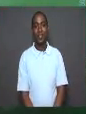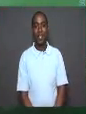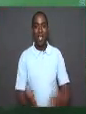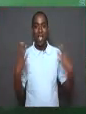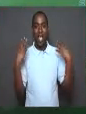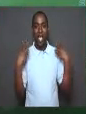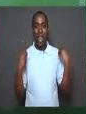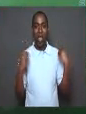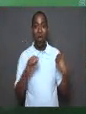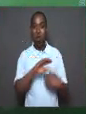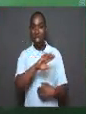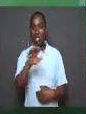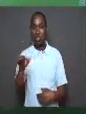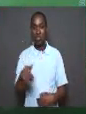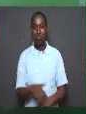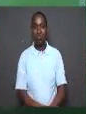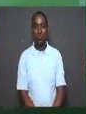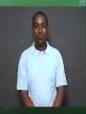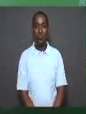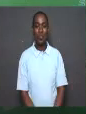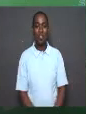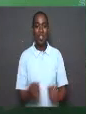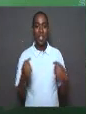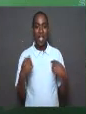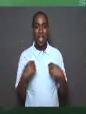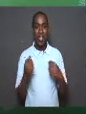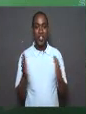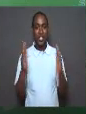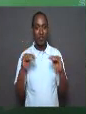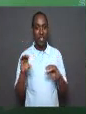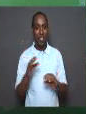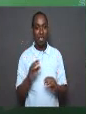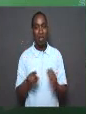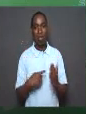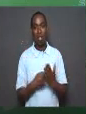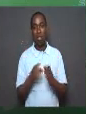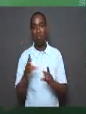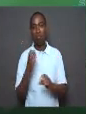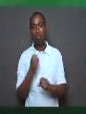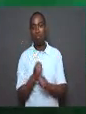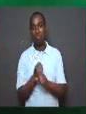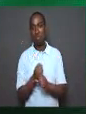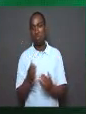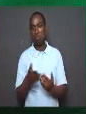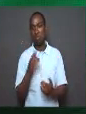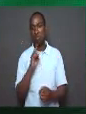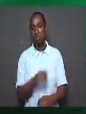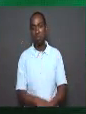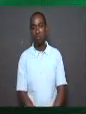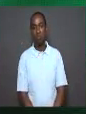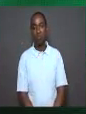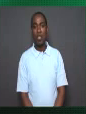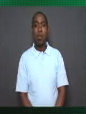Hello, class. I am sure that activity was straightforward. If